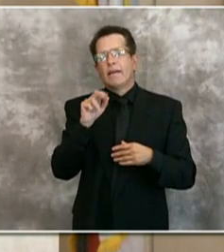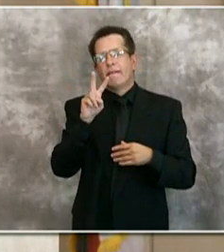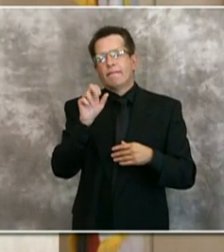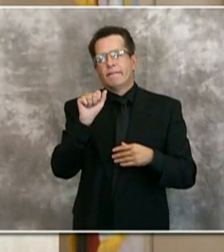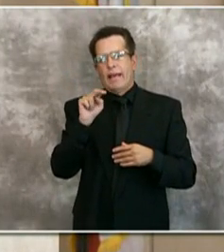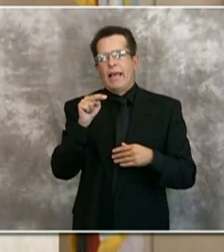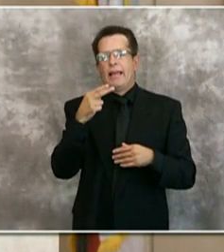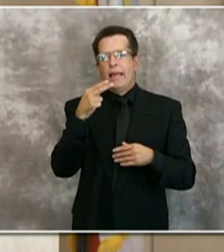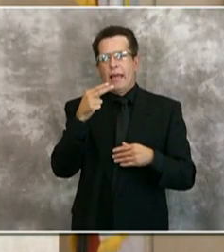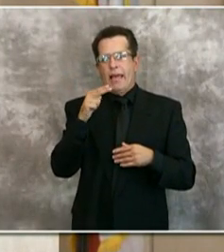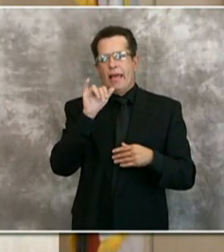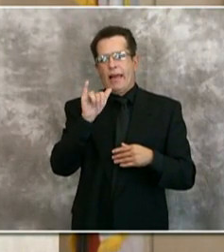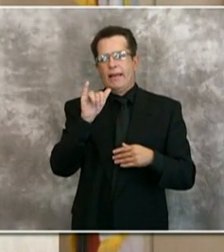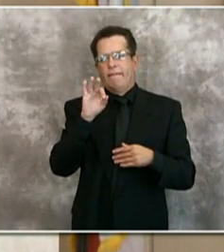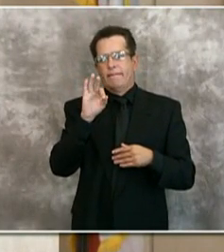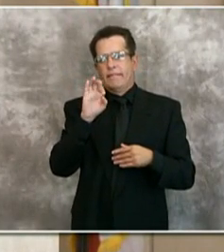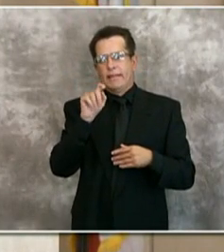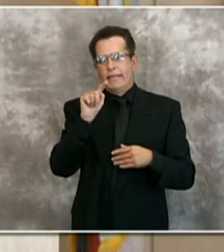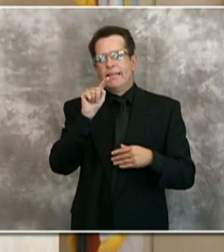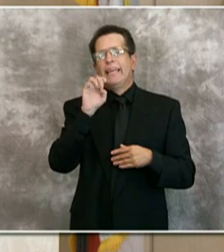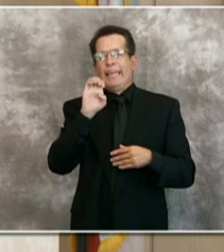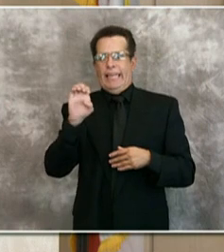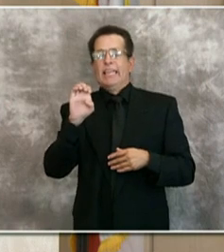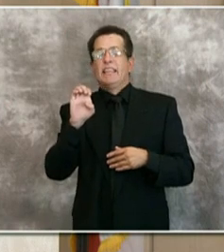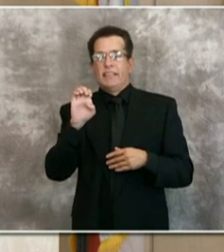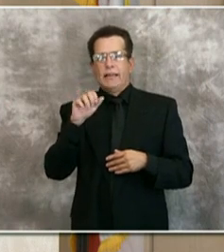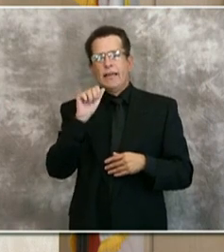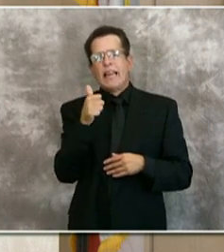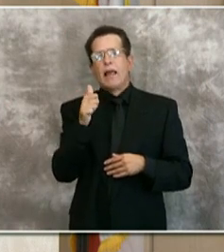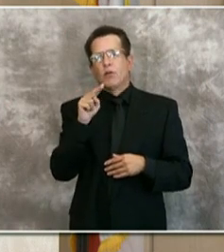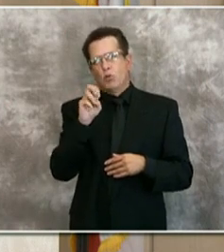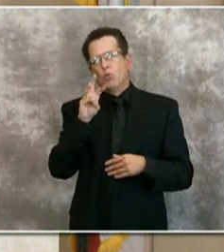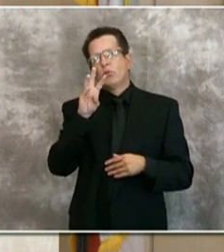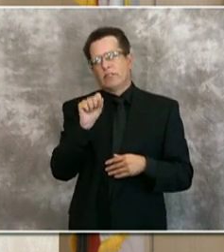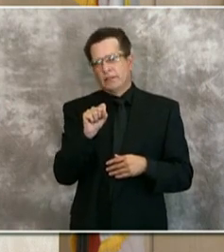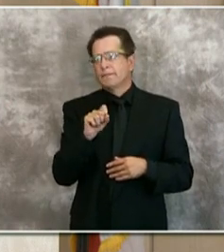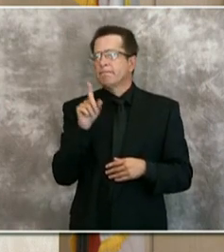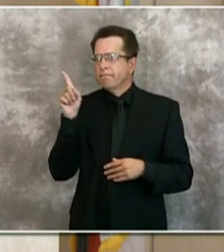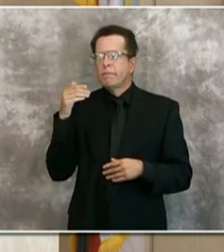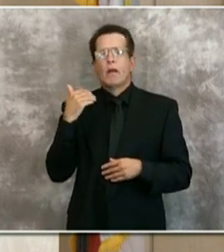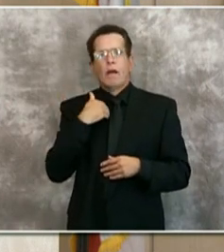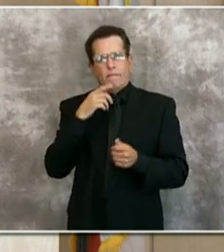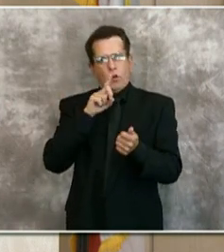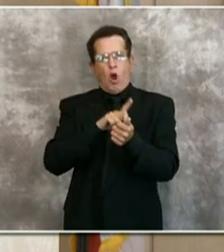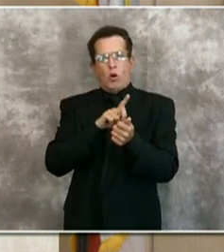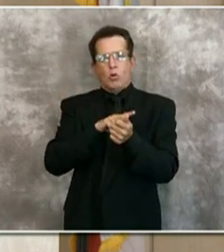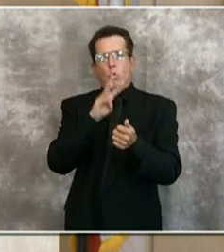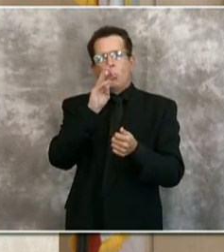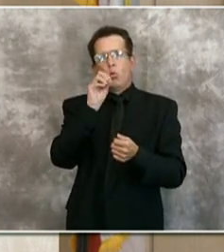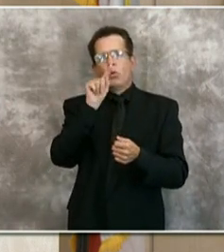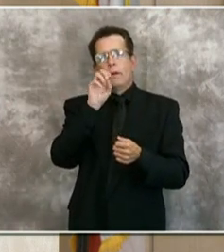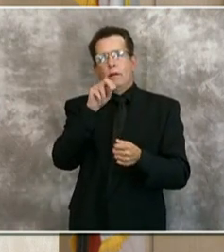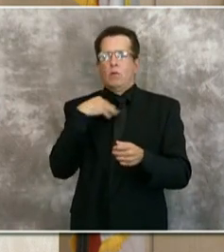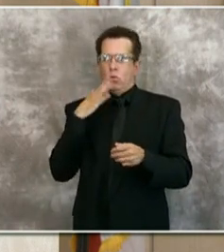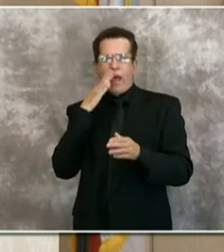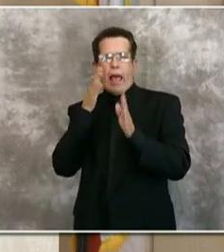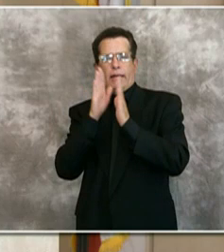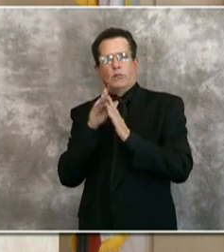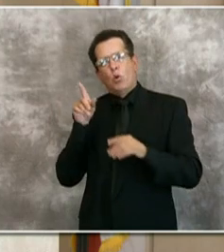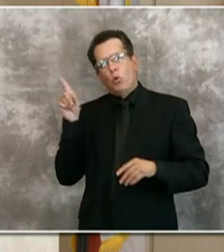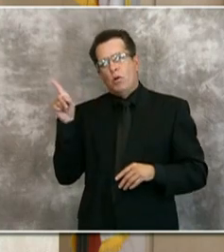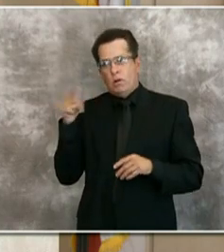News. Hi, thank you. This question for Dr. Wooten, please. With the shortage